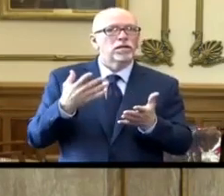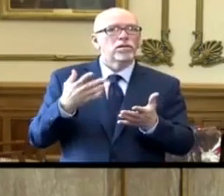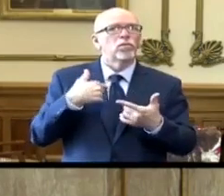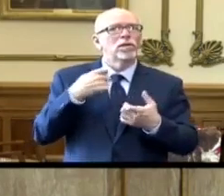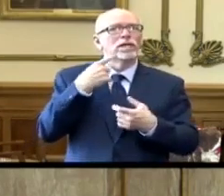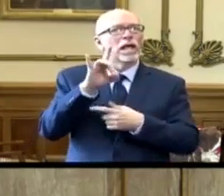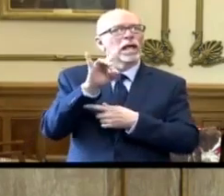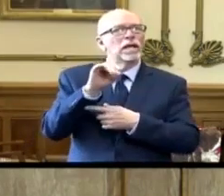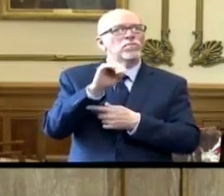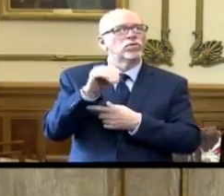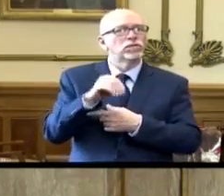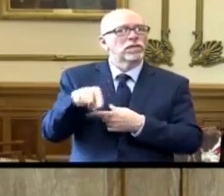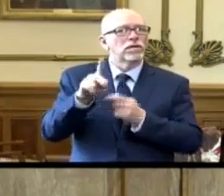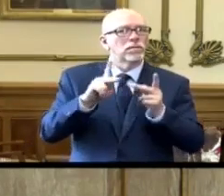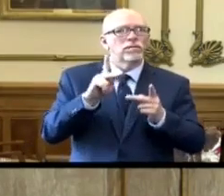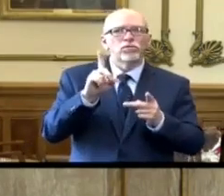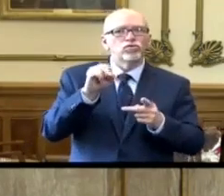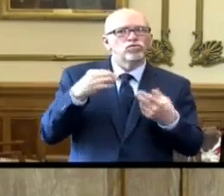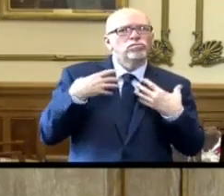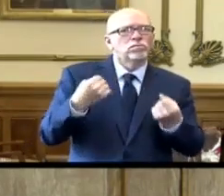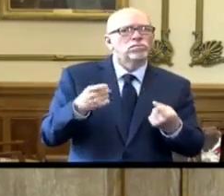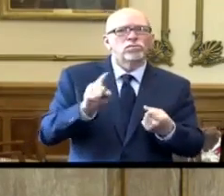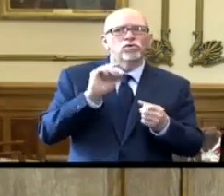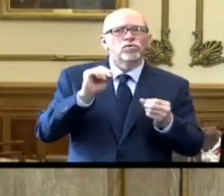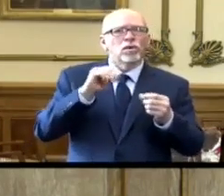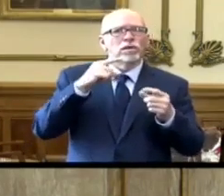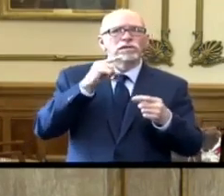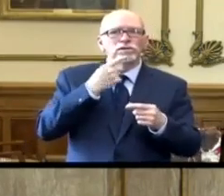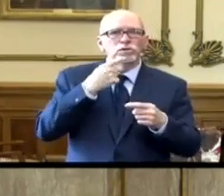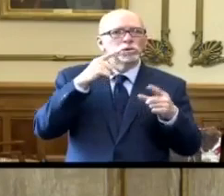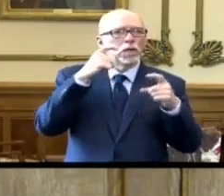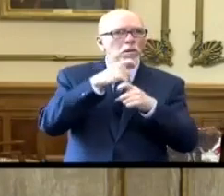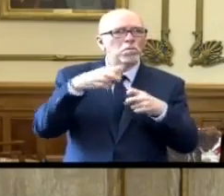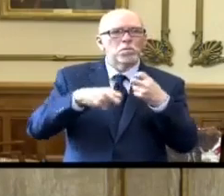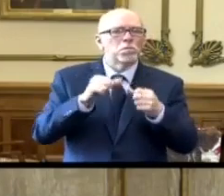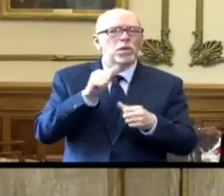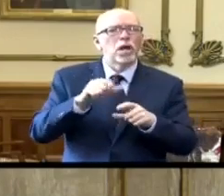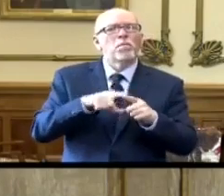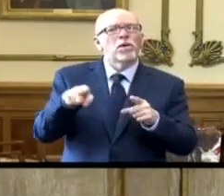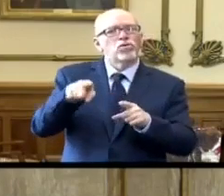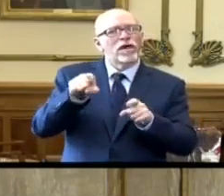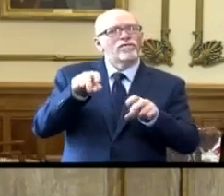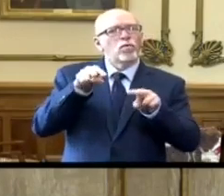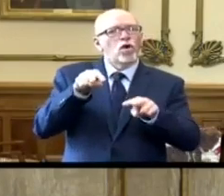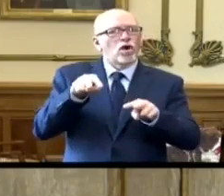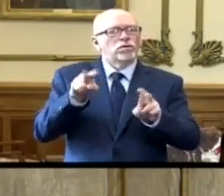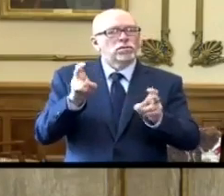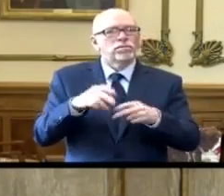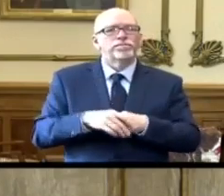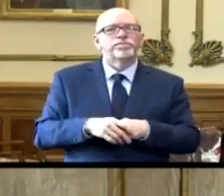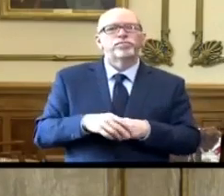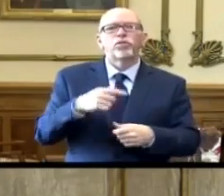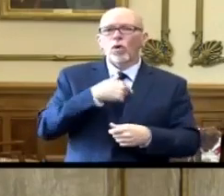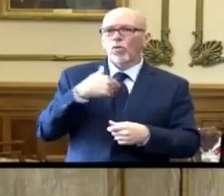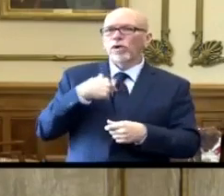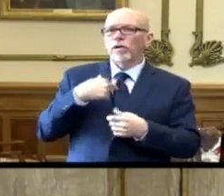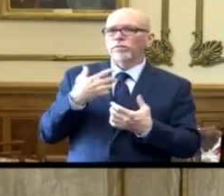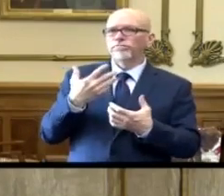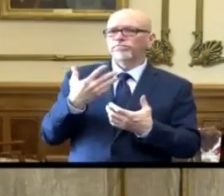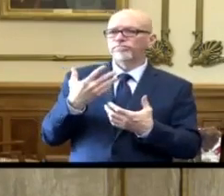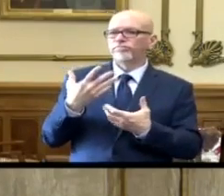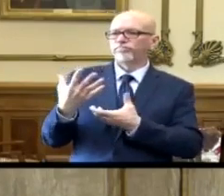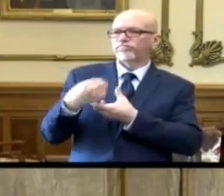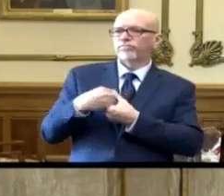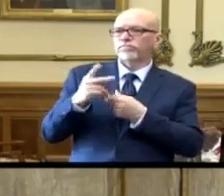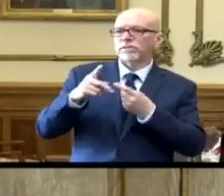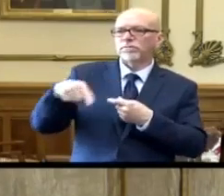that 80% of people do well and don't have any serious complications, but these are the things you need to watch for. So we are engaging individuals